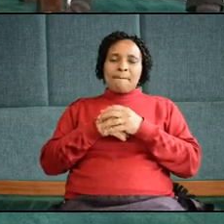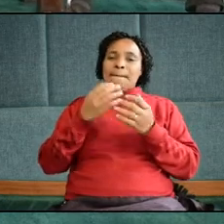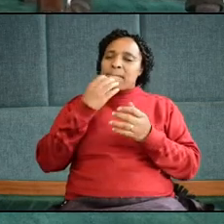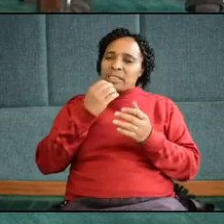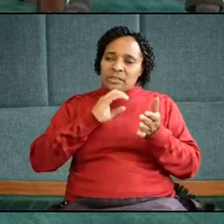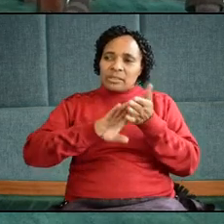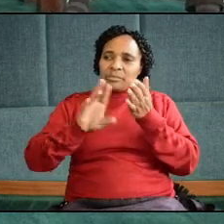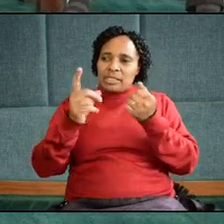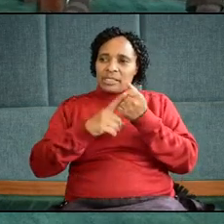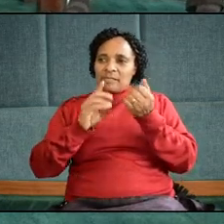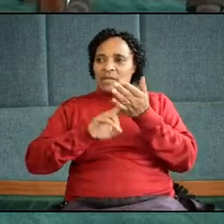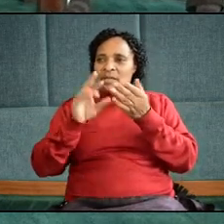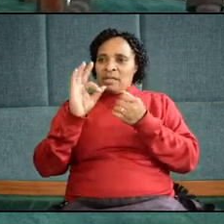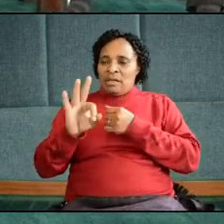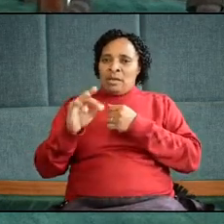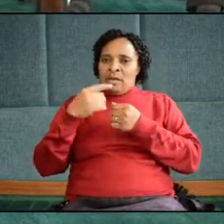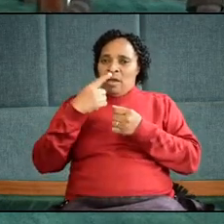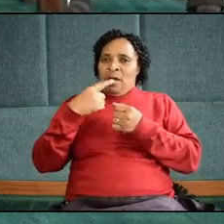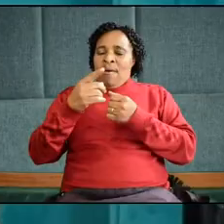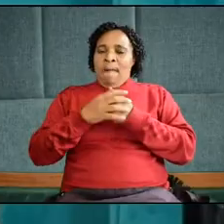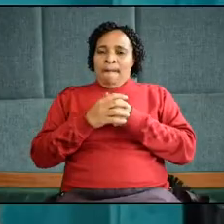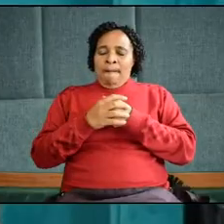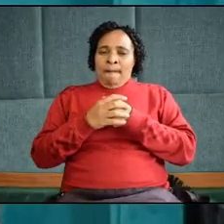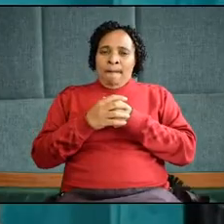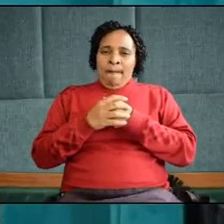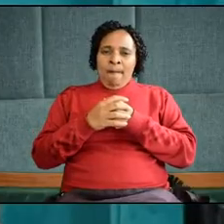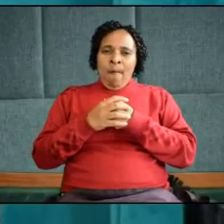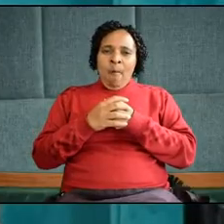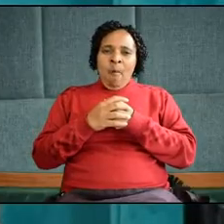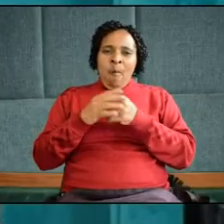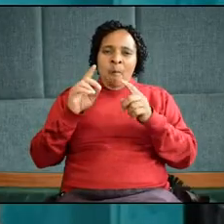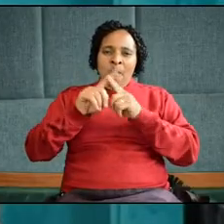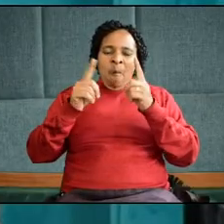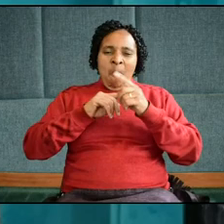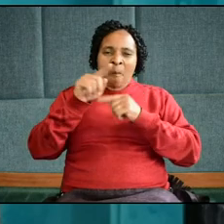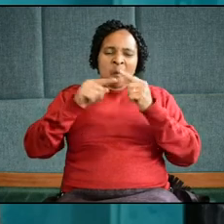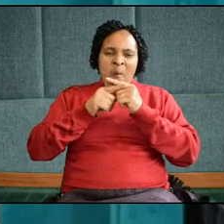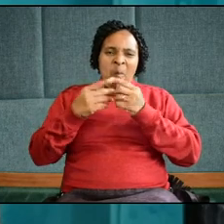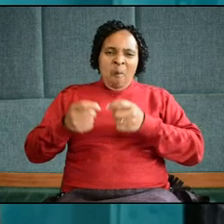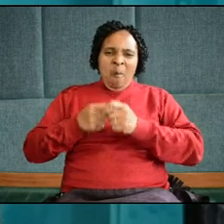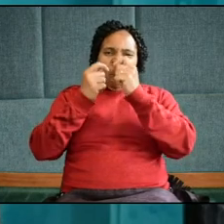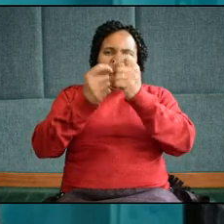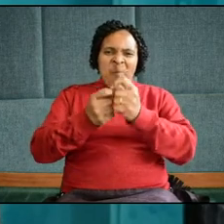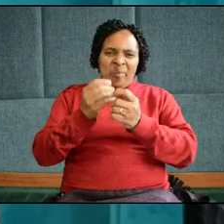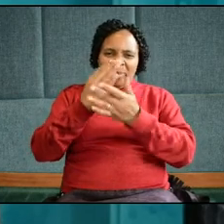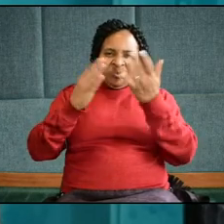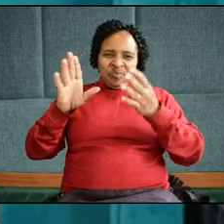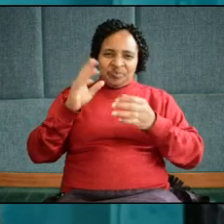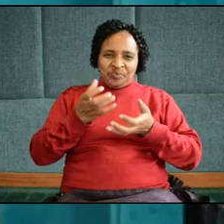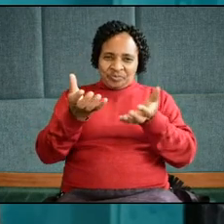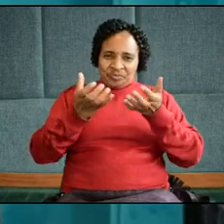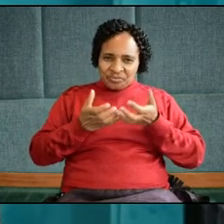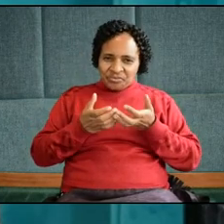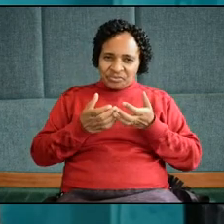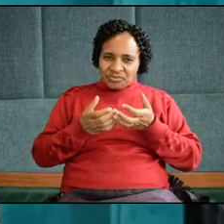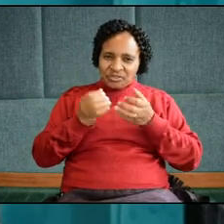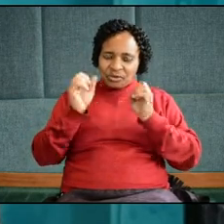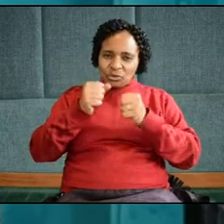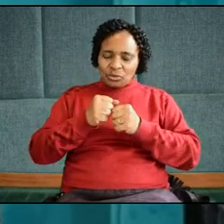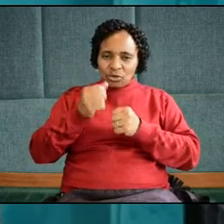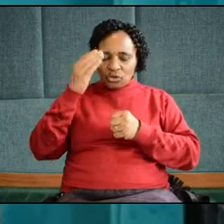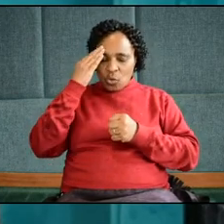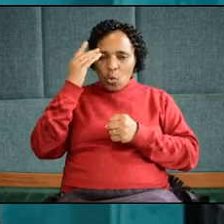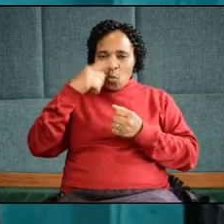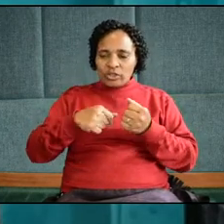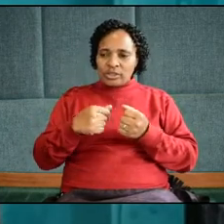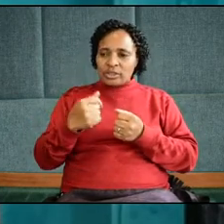Matthew chapter 6, verse 3, and it says, "But when you give to someone in need, do not let your left hand know what your right